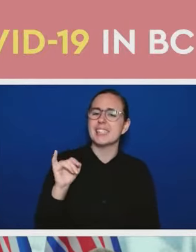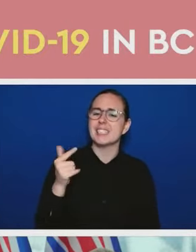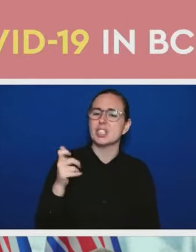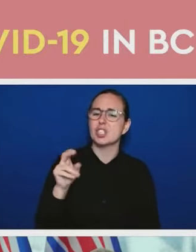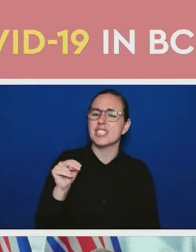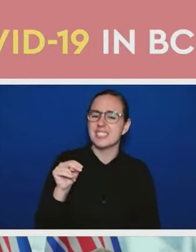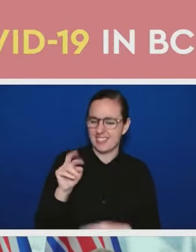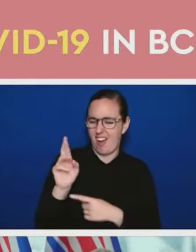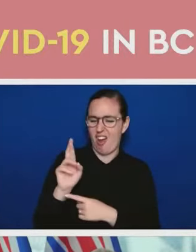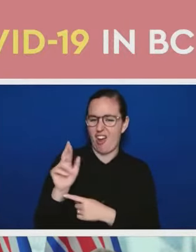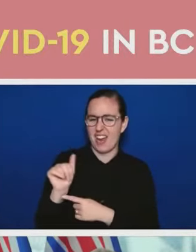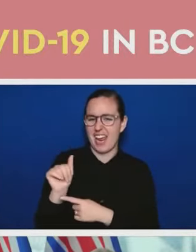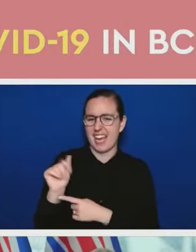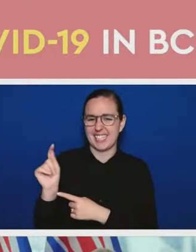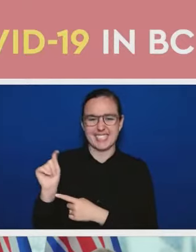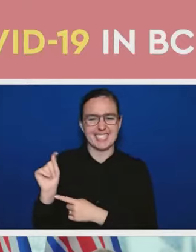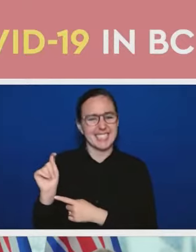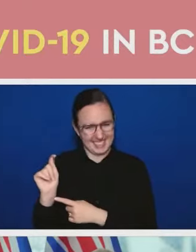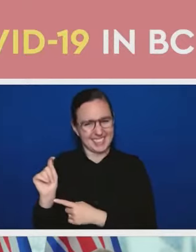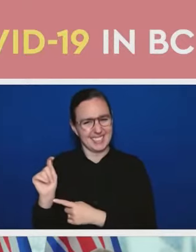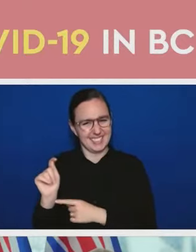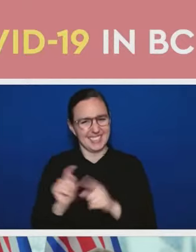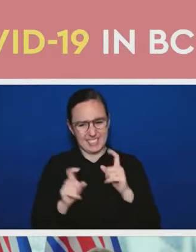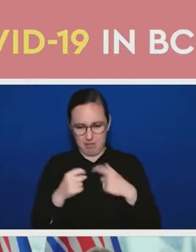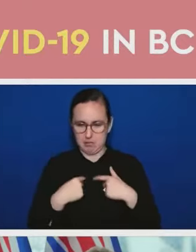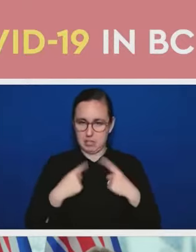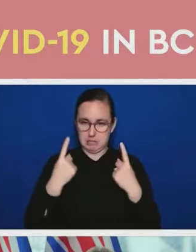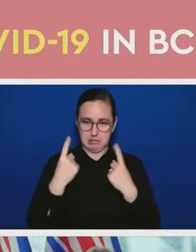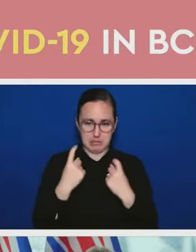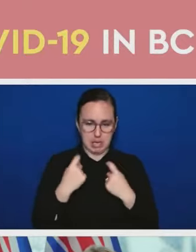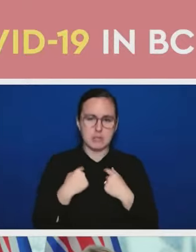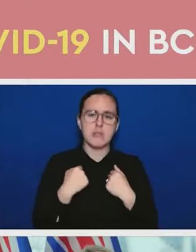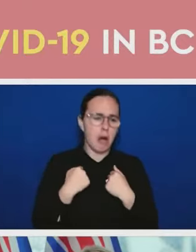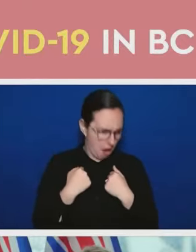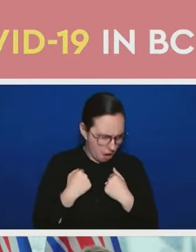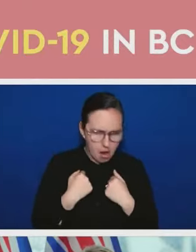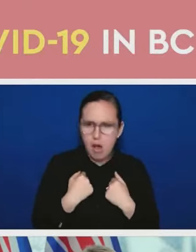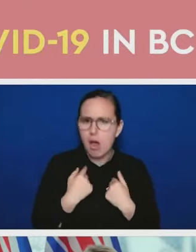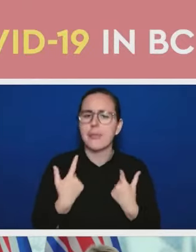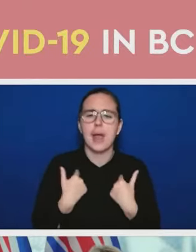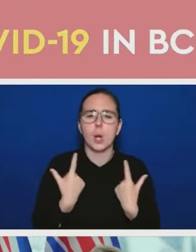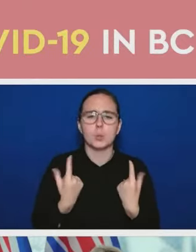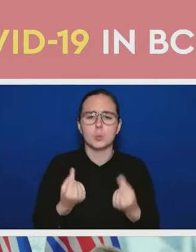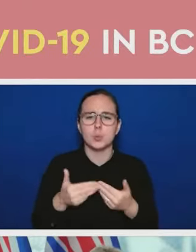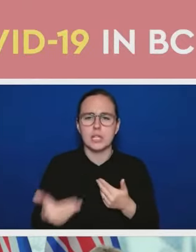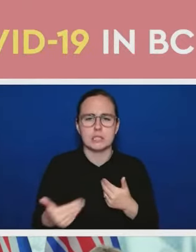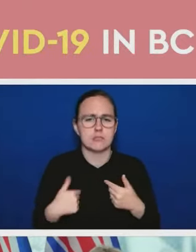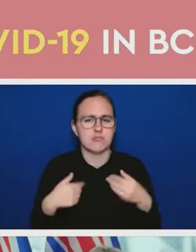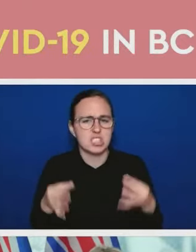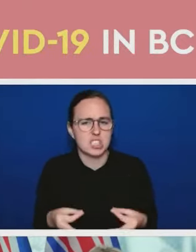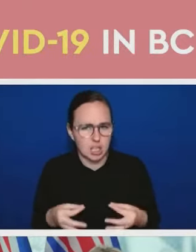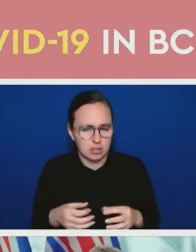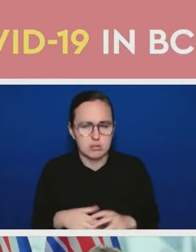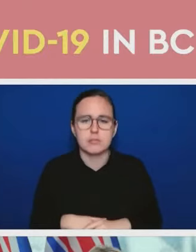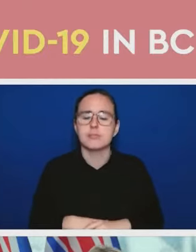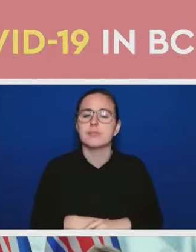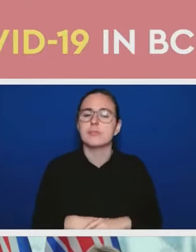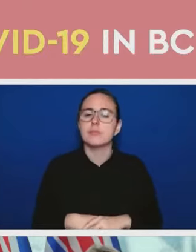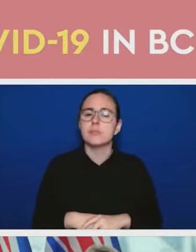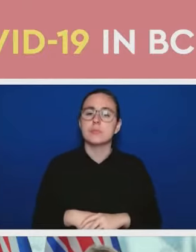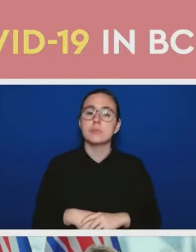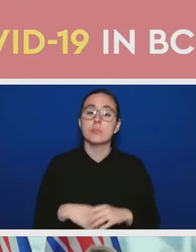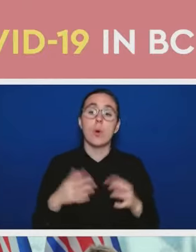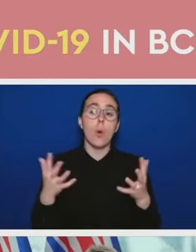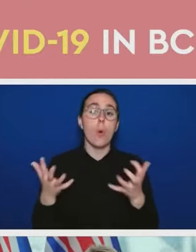own, assessing their own symptoms. And we do know, though, that we want to make PCR testing available